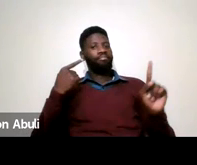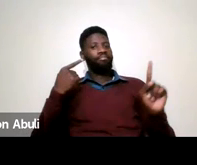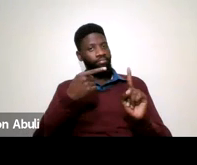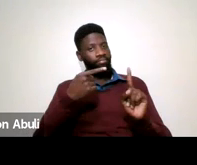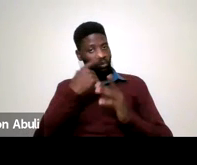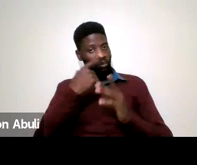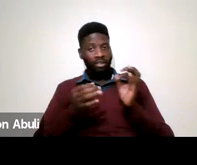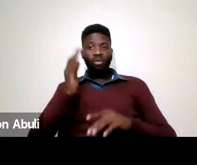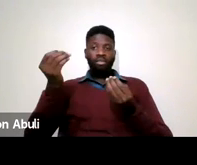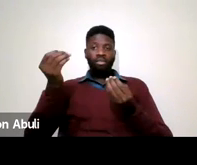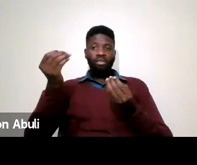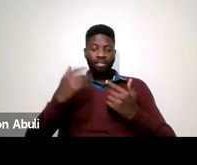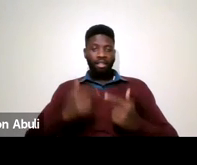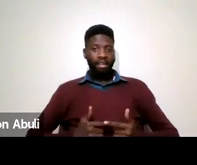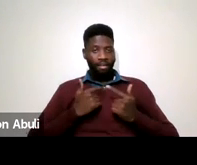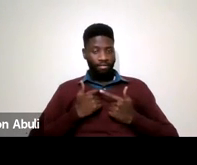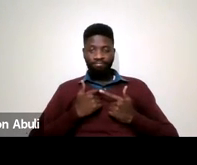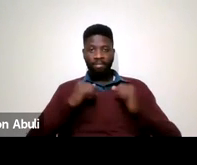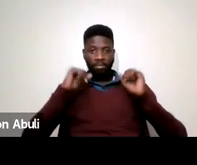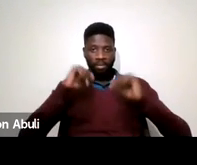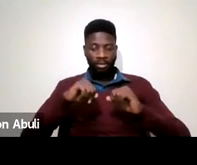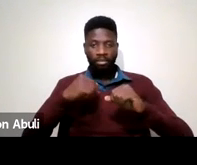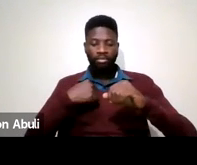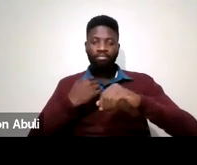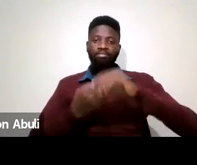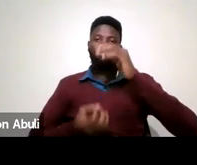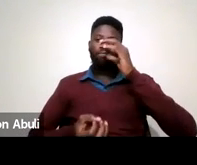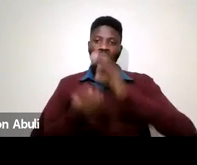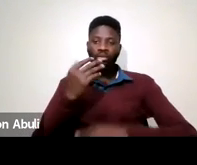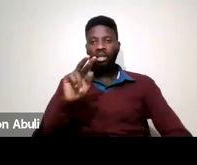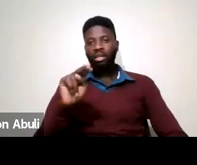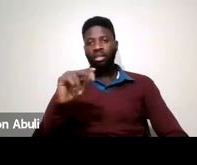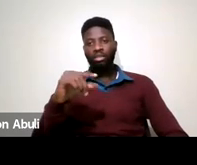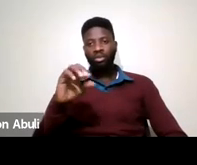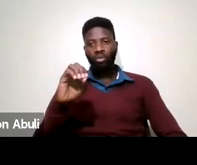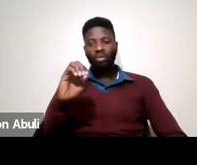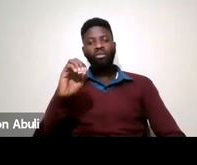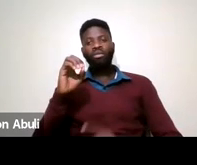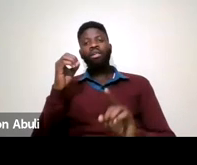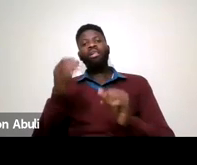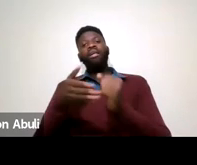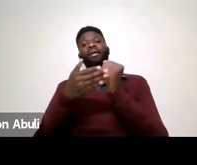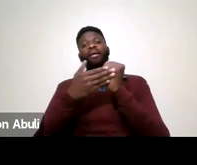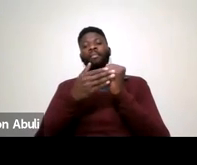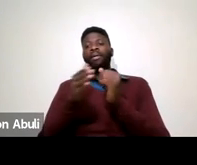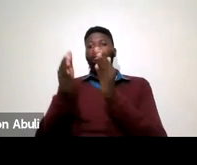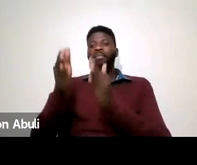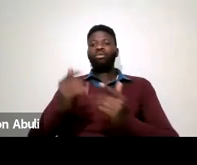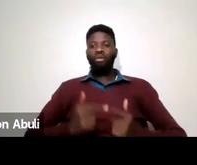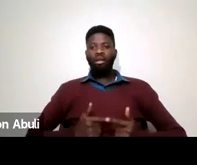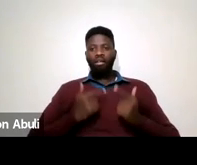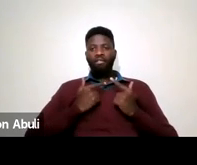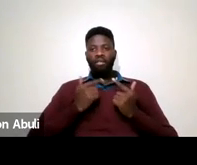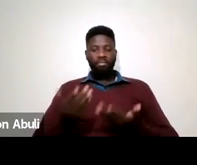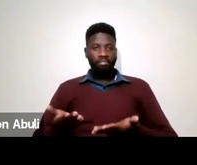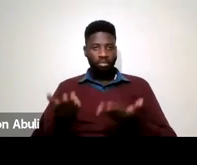ability, that one day I have an NGO that specifically help improve somebody's life, make